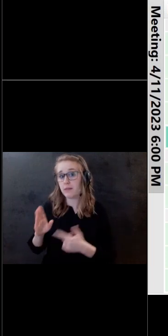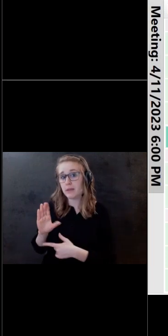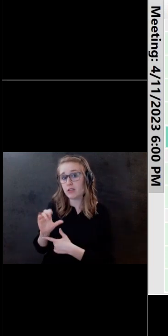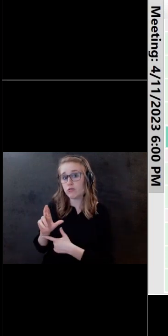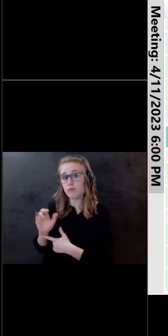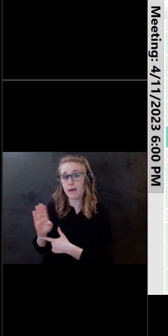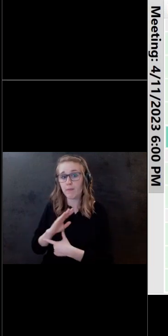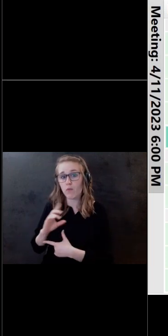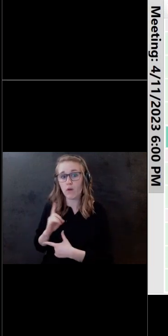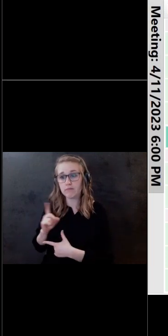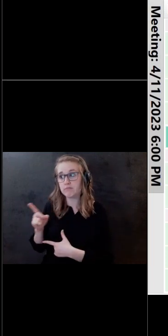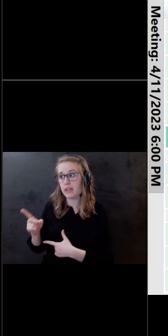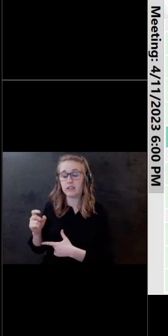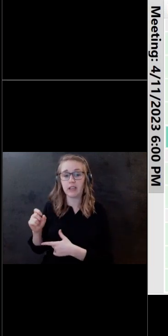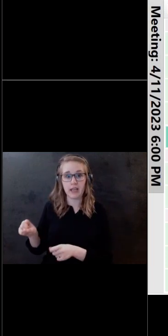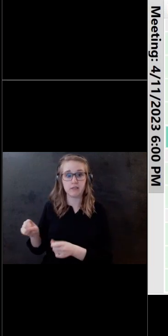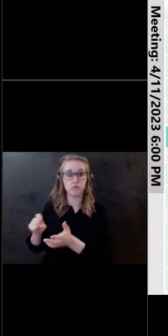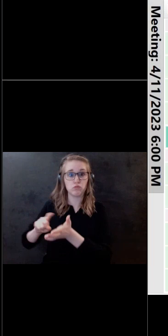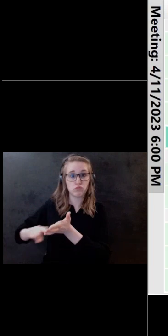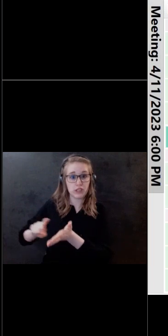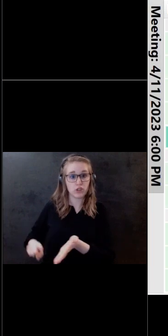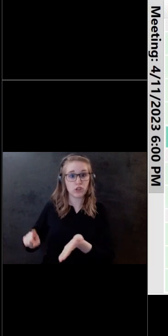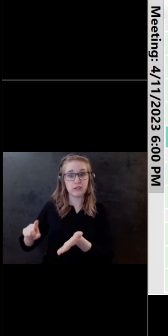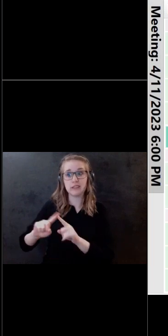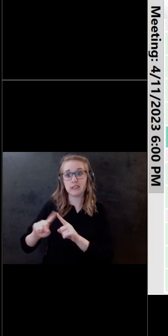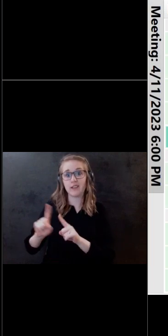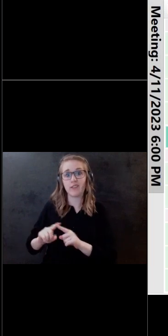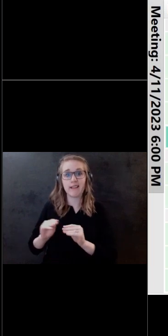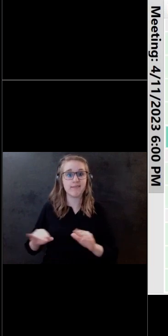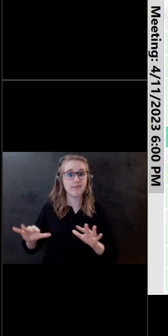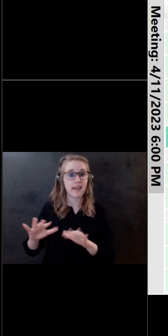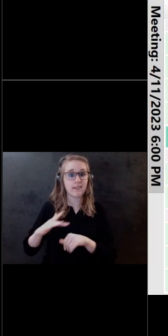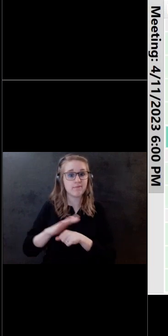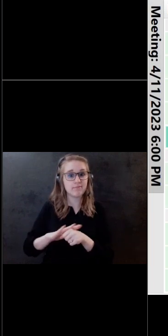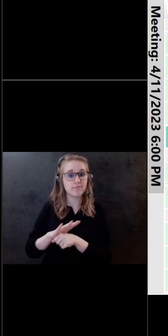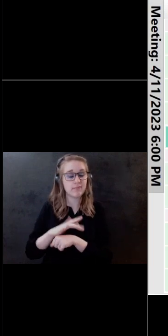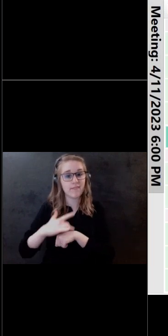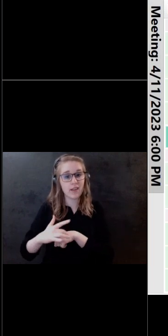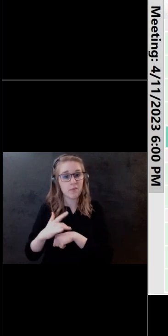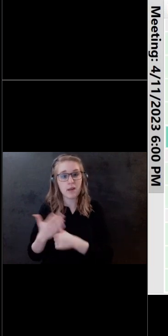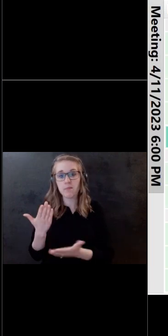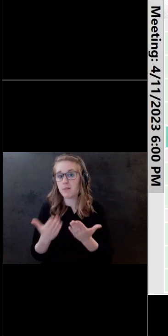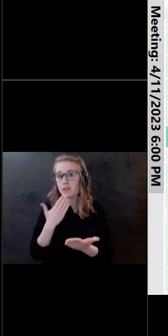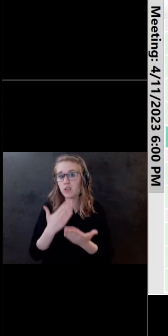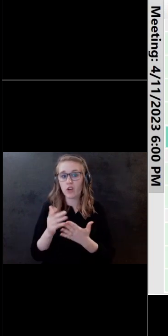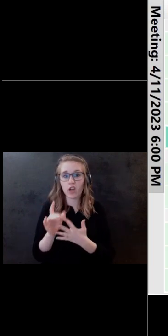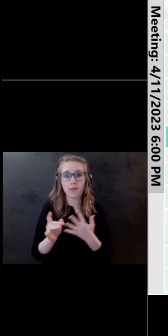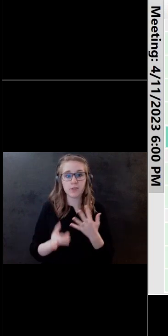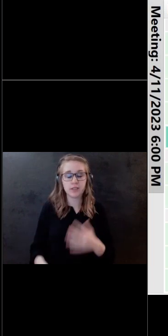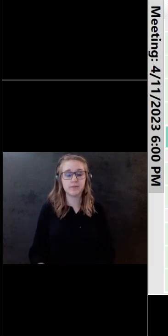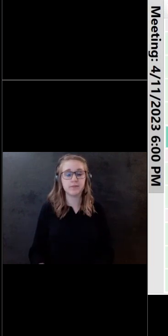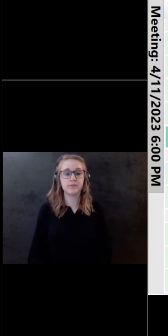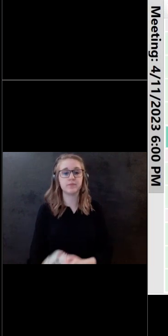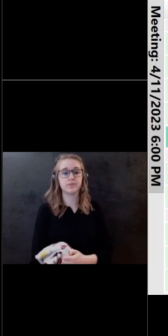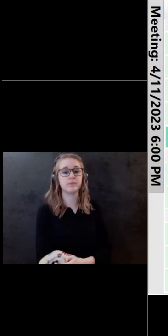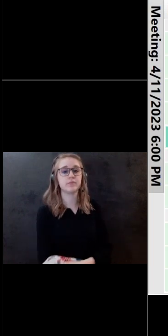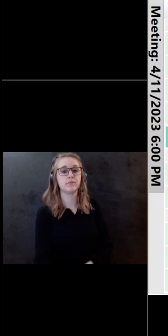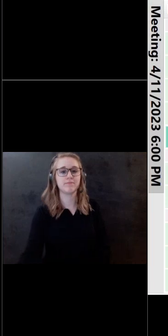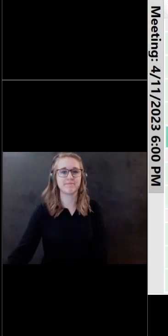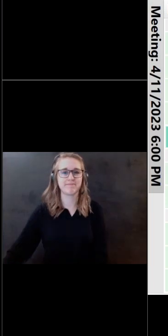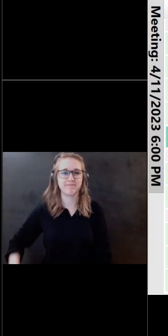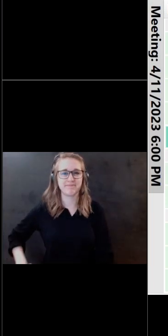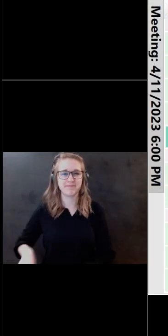to research different land pockets that are available. Maybe that's an option for that, you